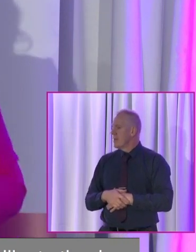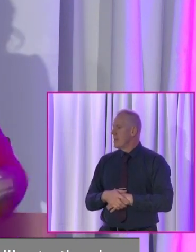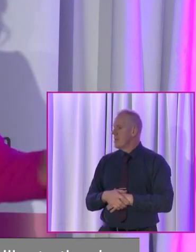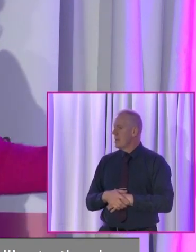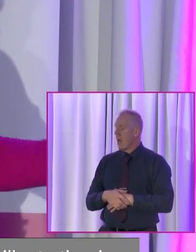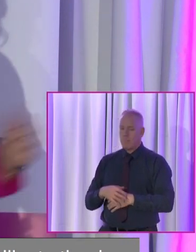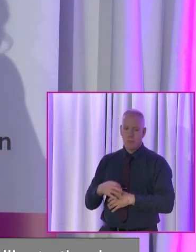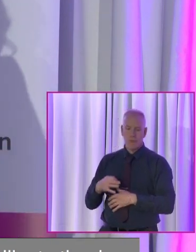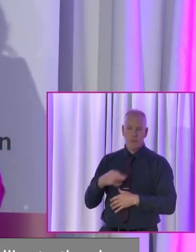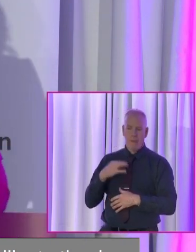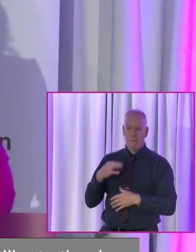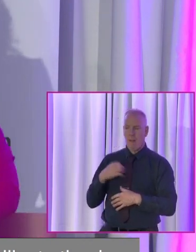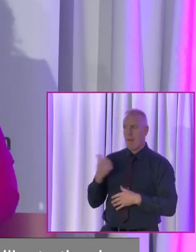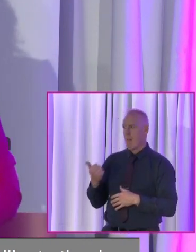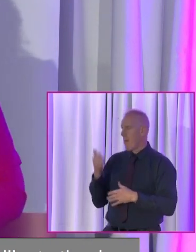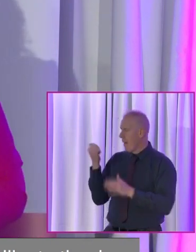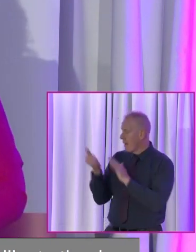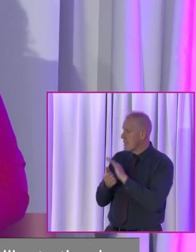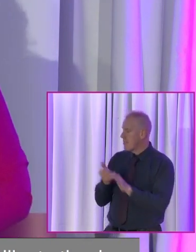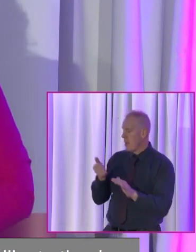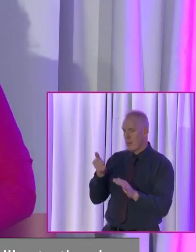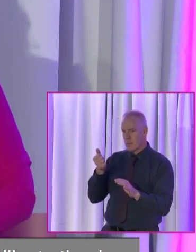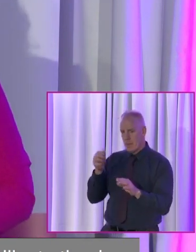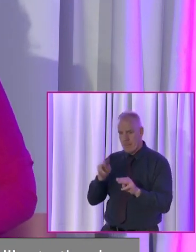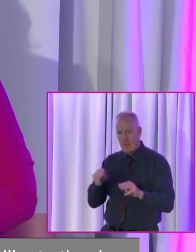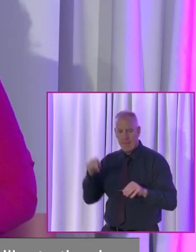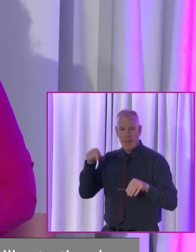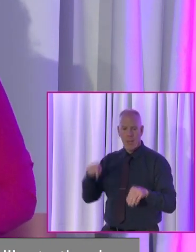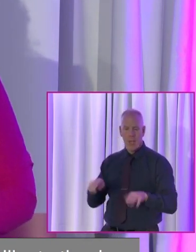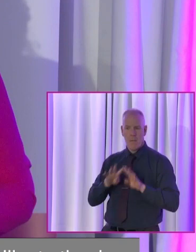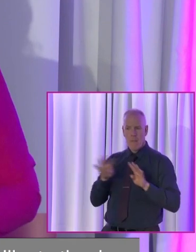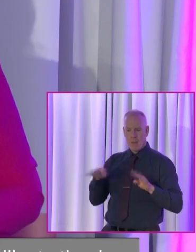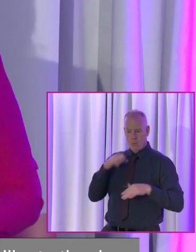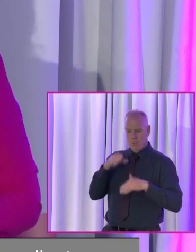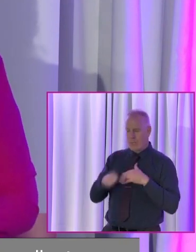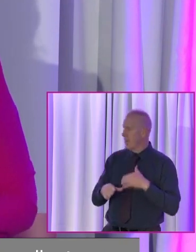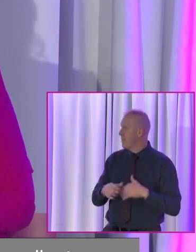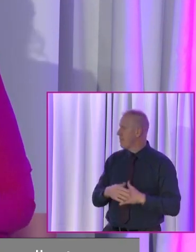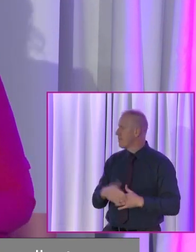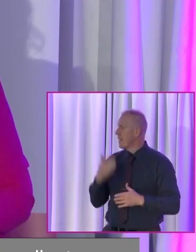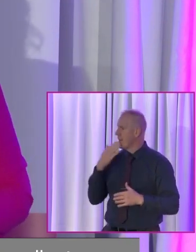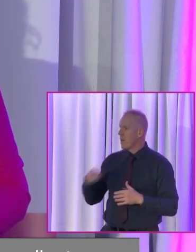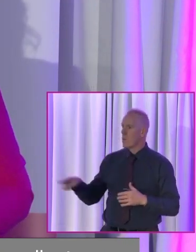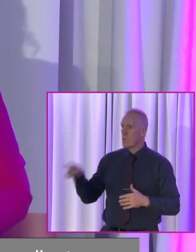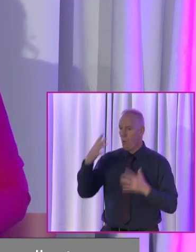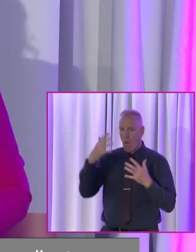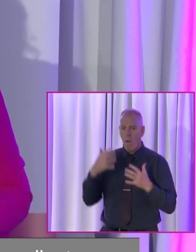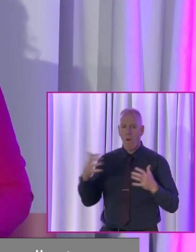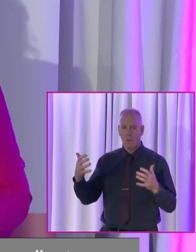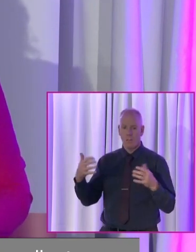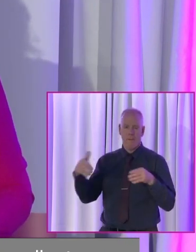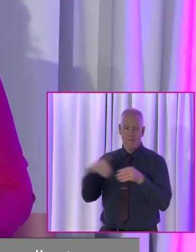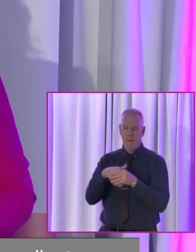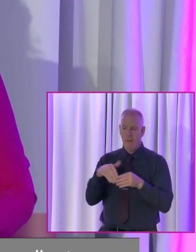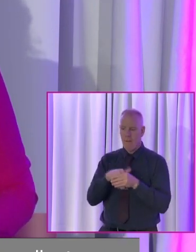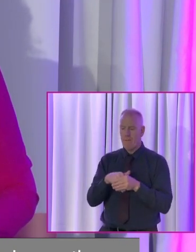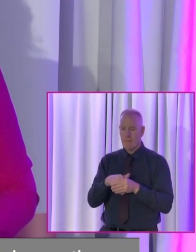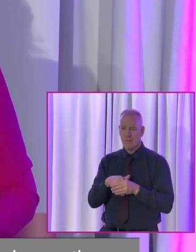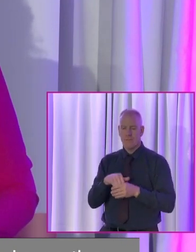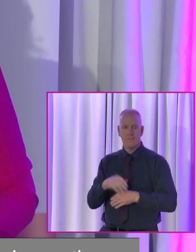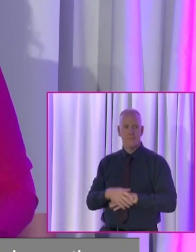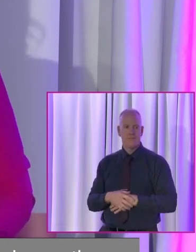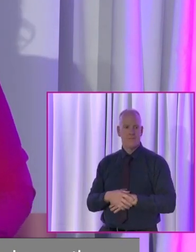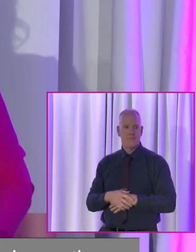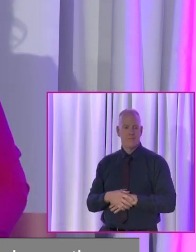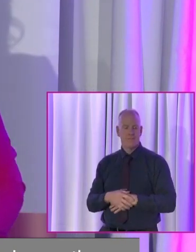very grateful for the experience and expertise we've had with our panel today, and to thank you, your audience, for your attention.